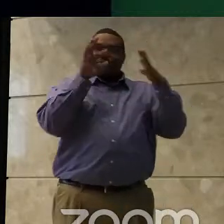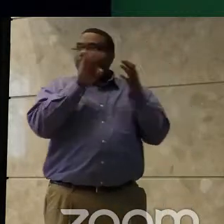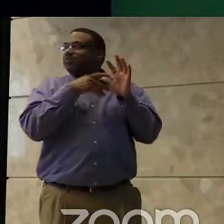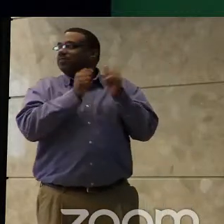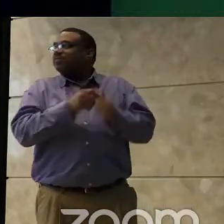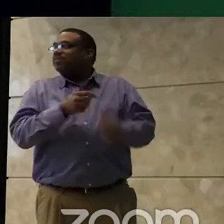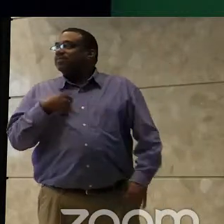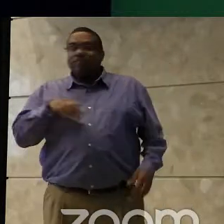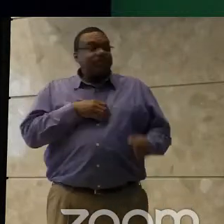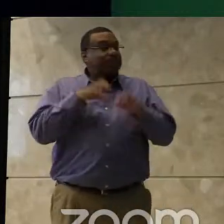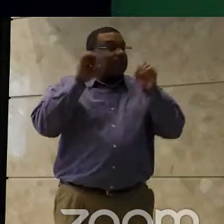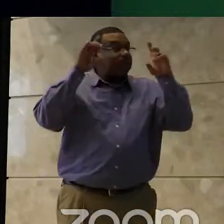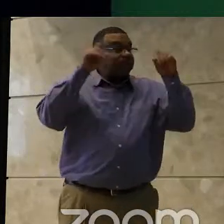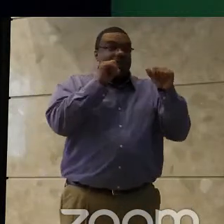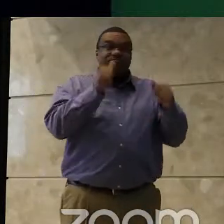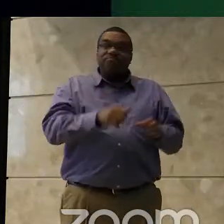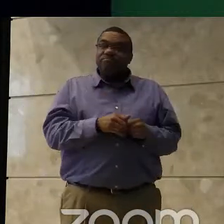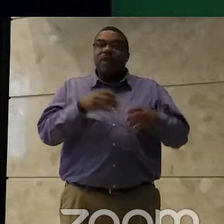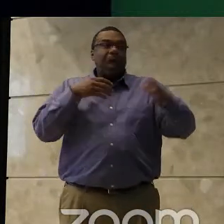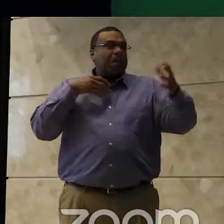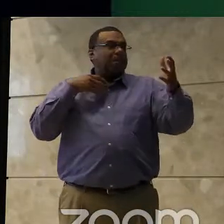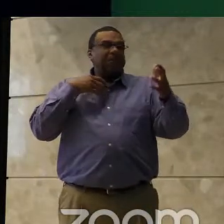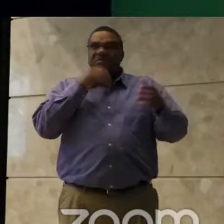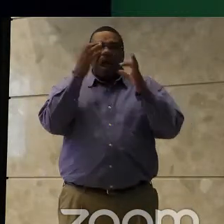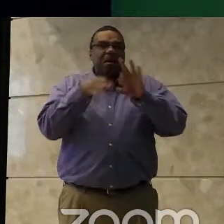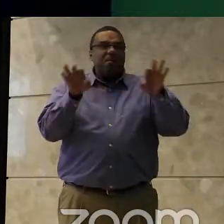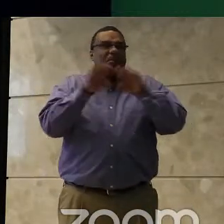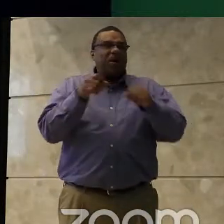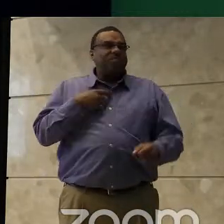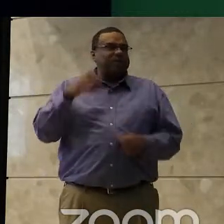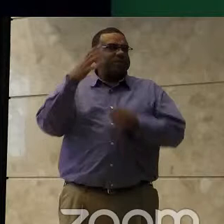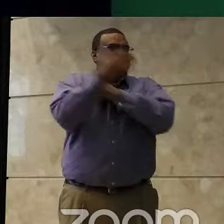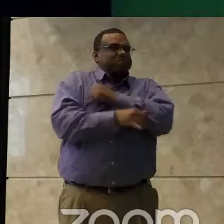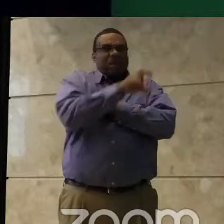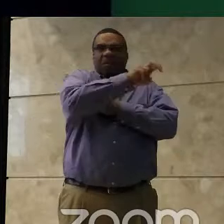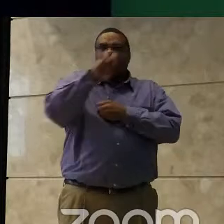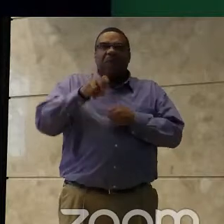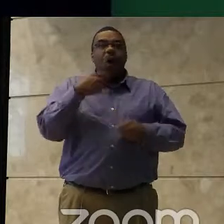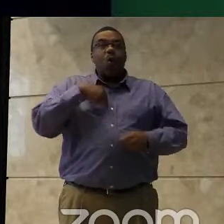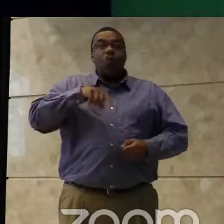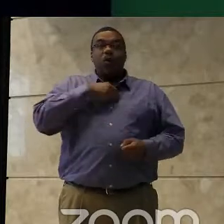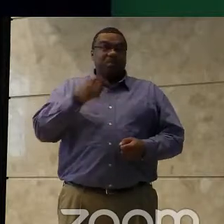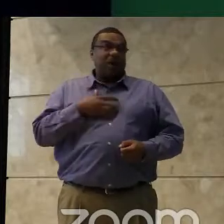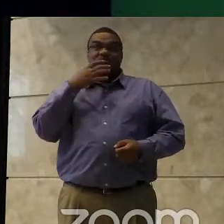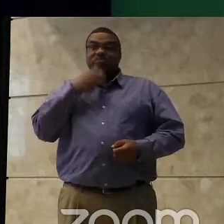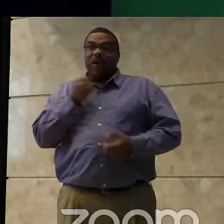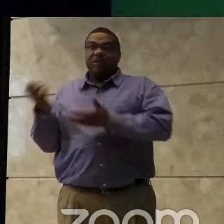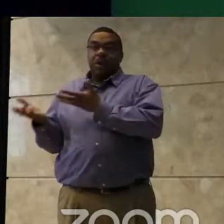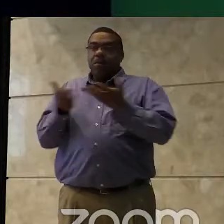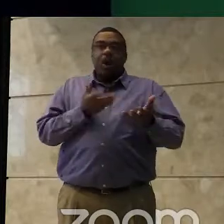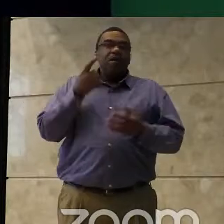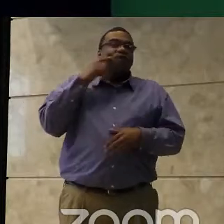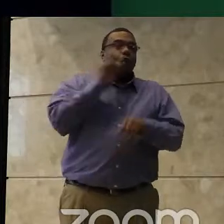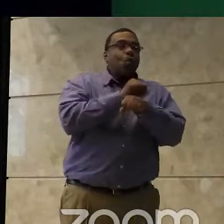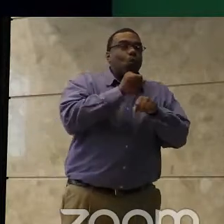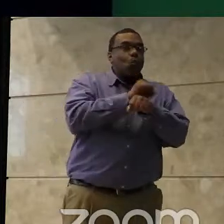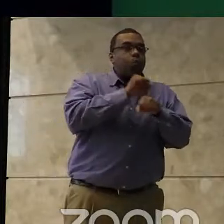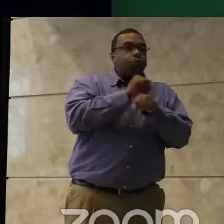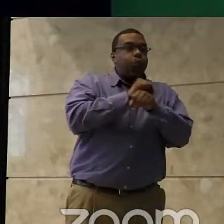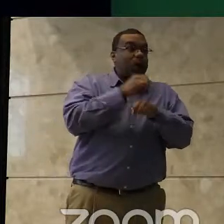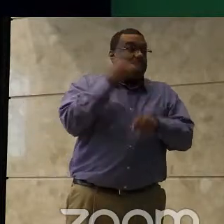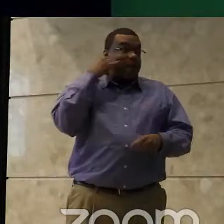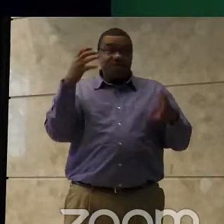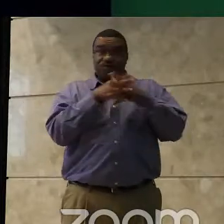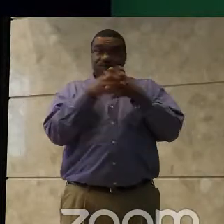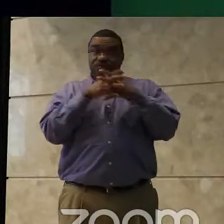say education doesn't matter. And so I go around the country saying we must bring passion to the work. If we were at a football